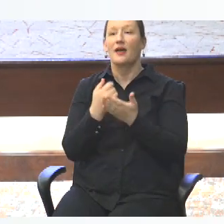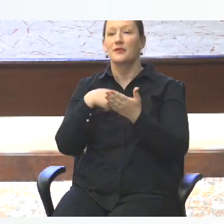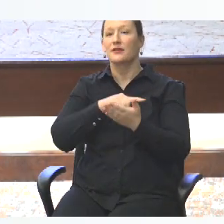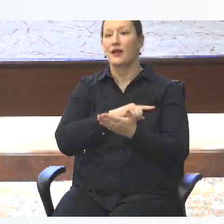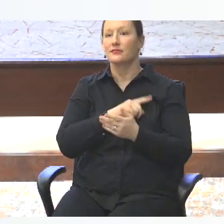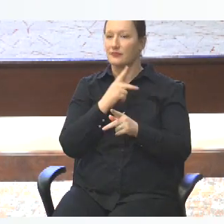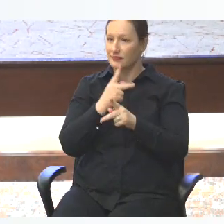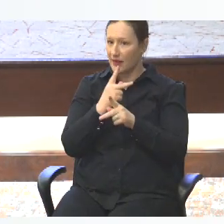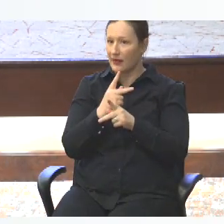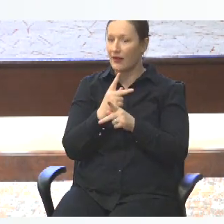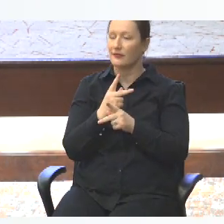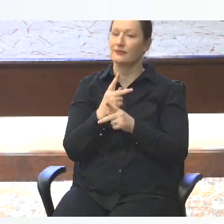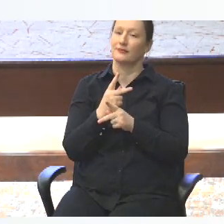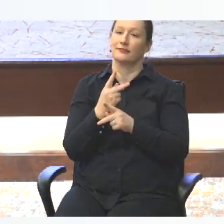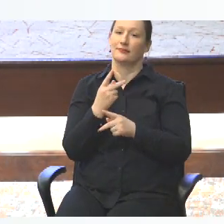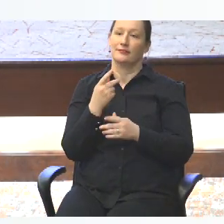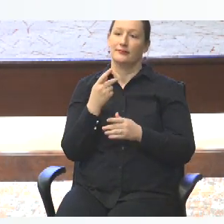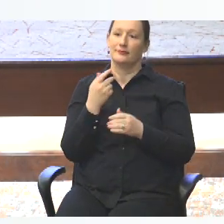animals.